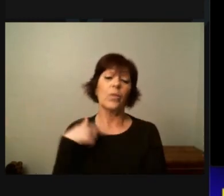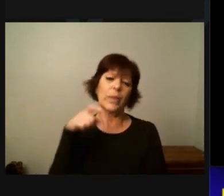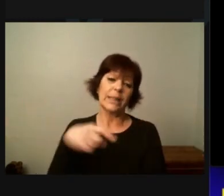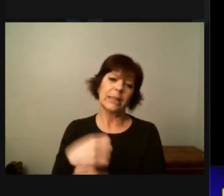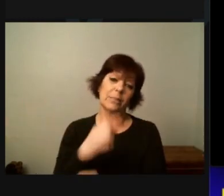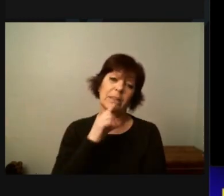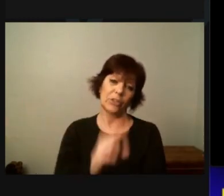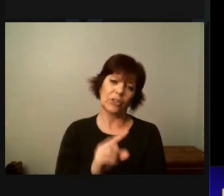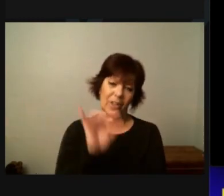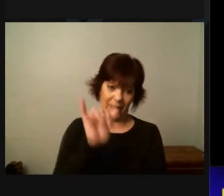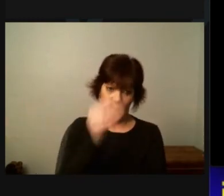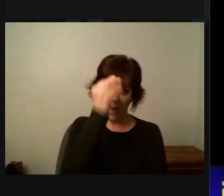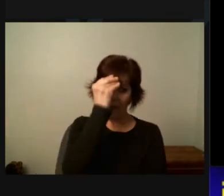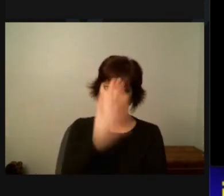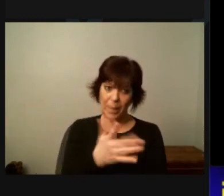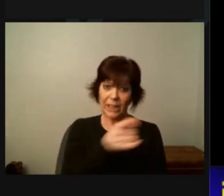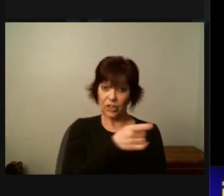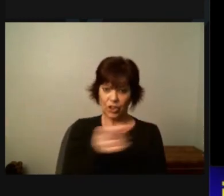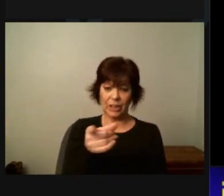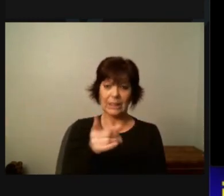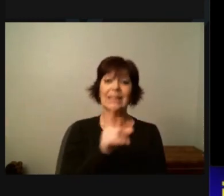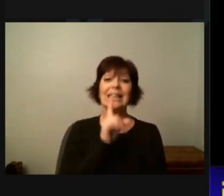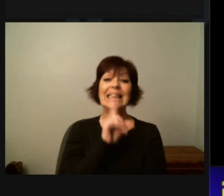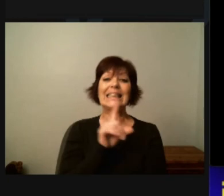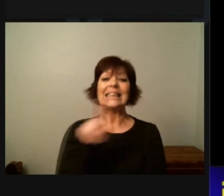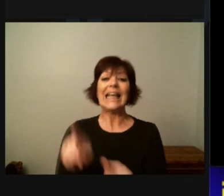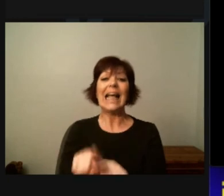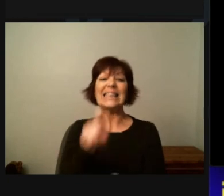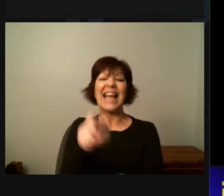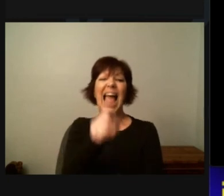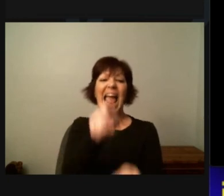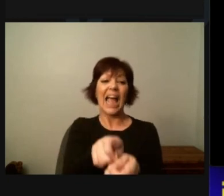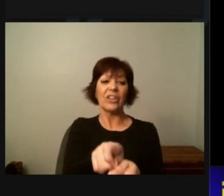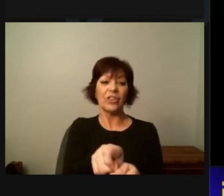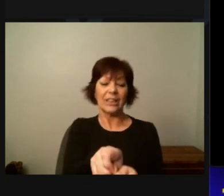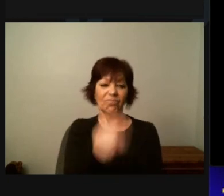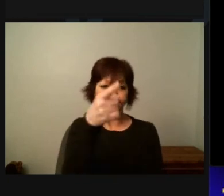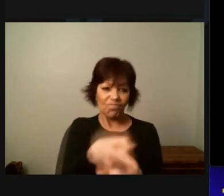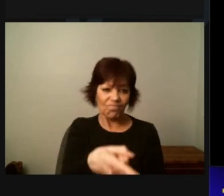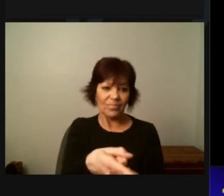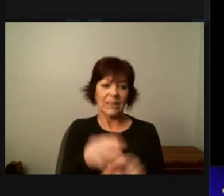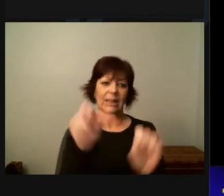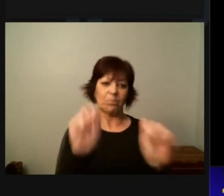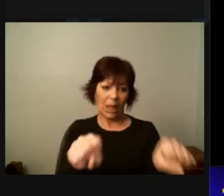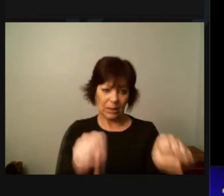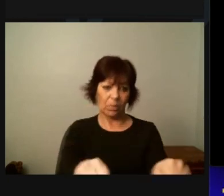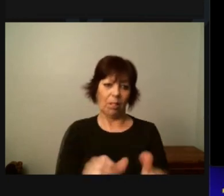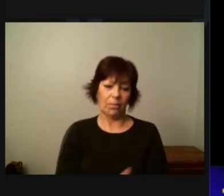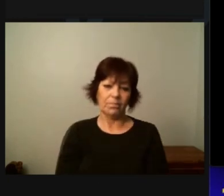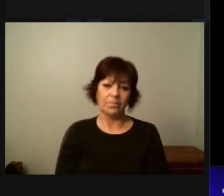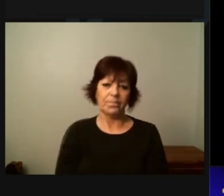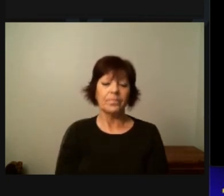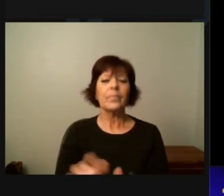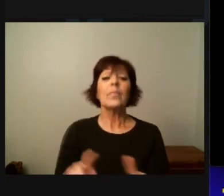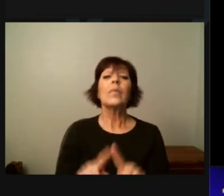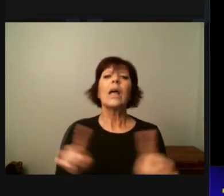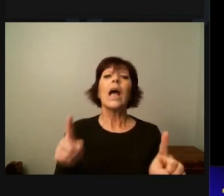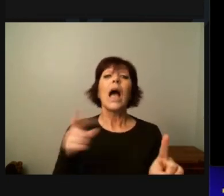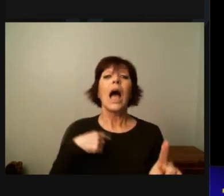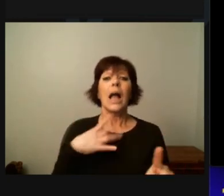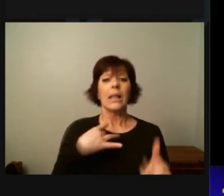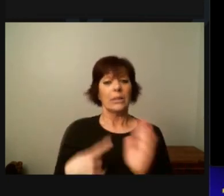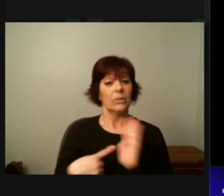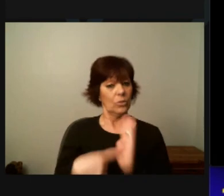sure that that information that we get out to you is as accurate as possible. However, I would like to point out that there's a